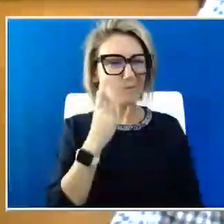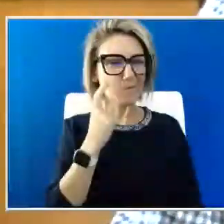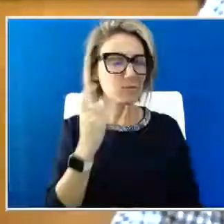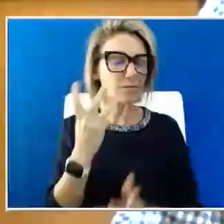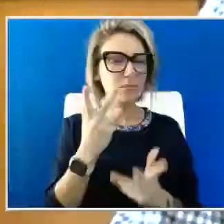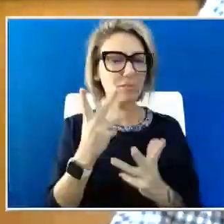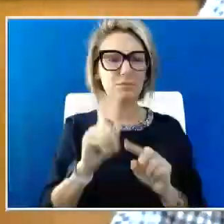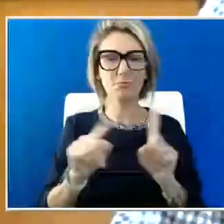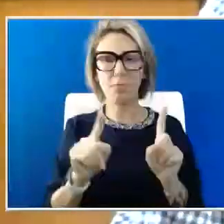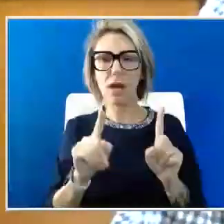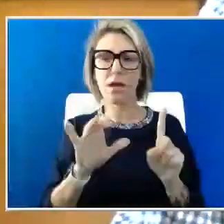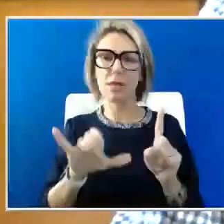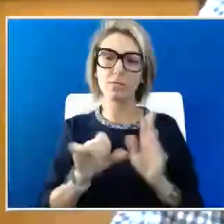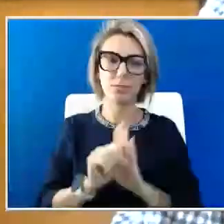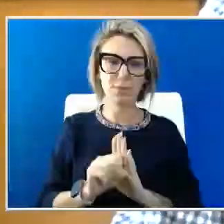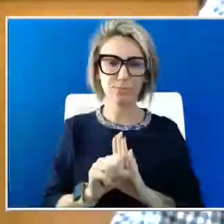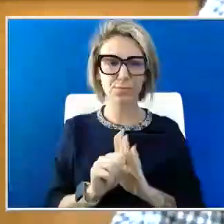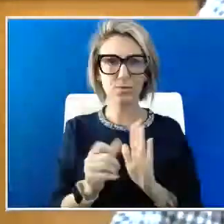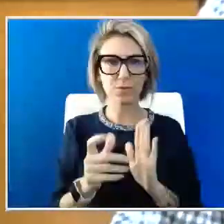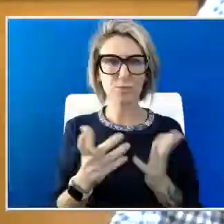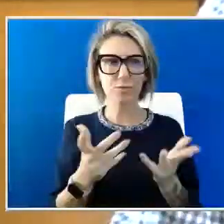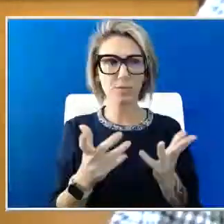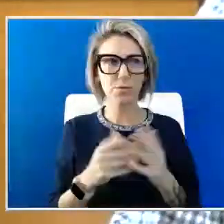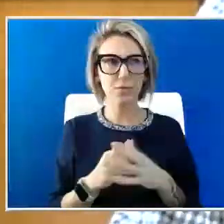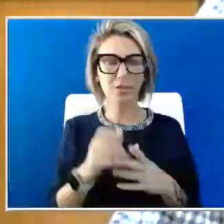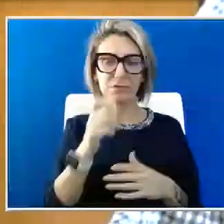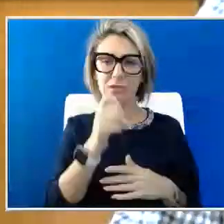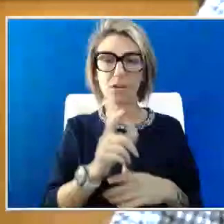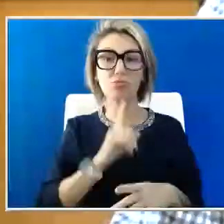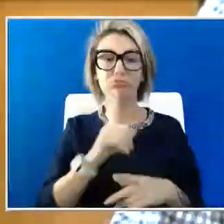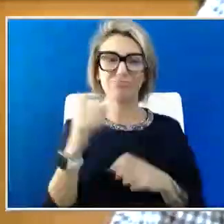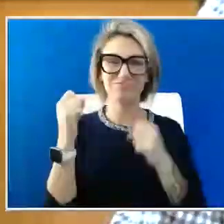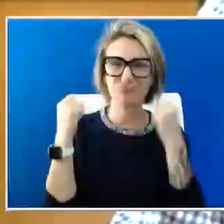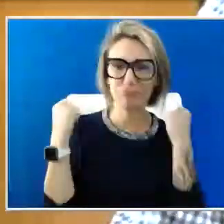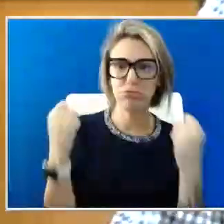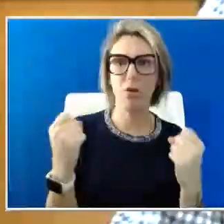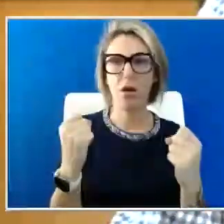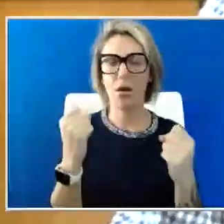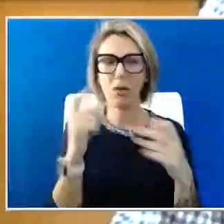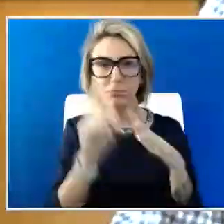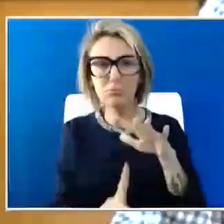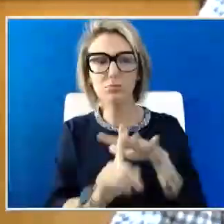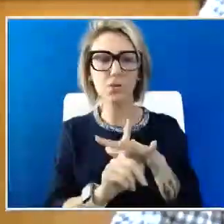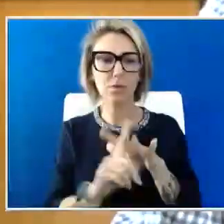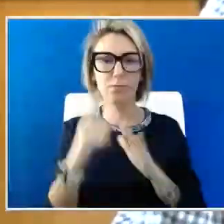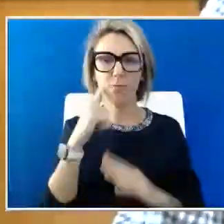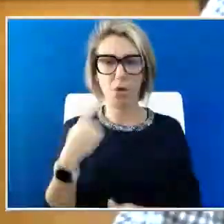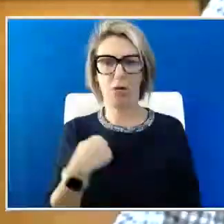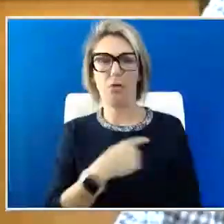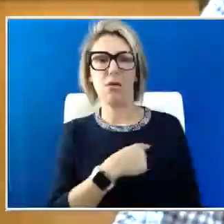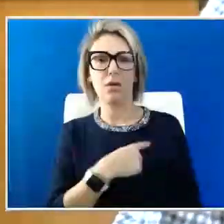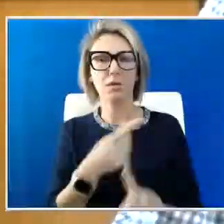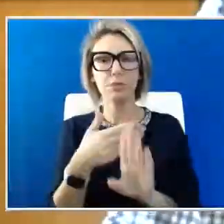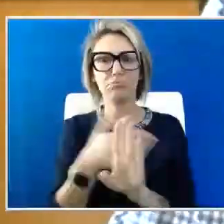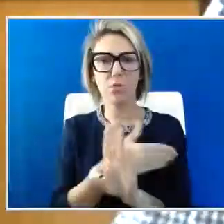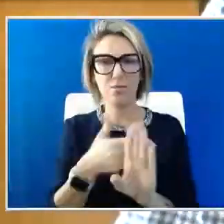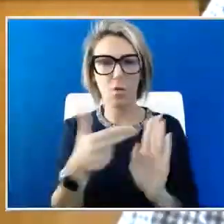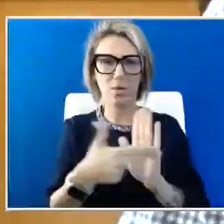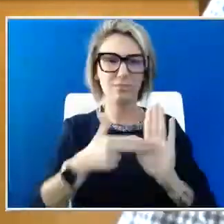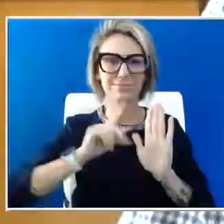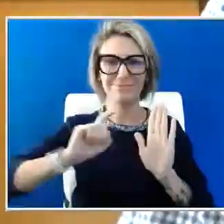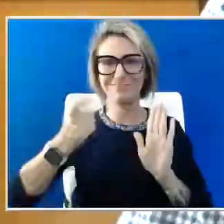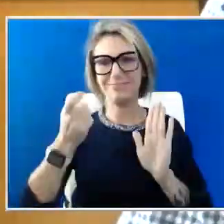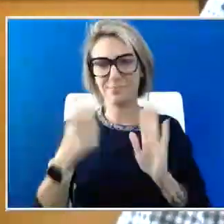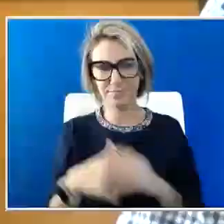the symptoms are not like really, really strong. For us, they weren't before the diagnosis.